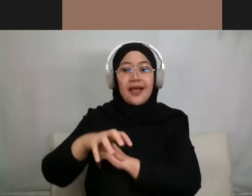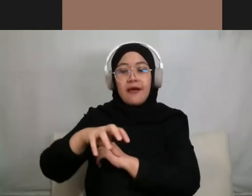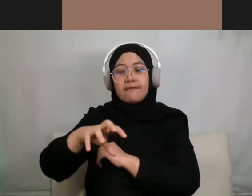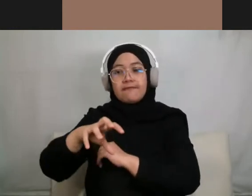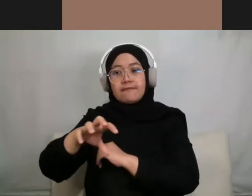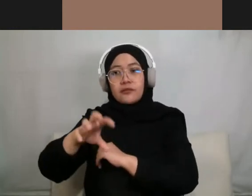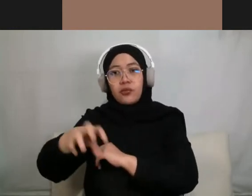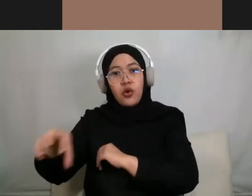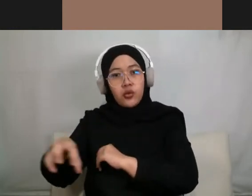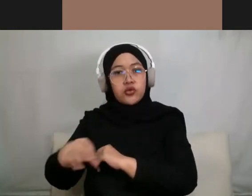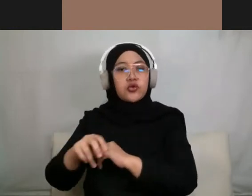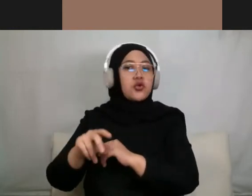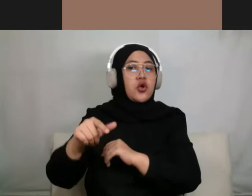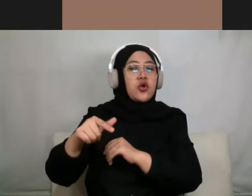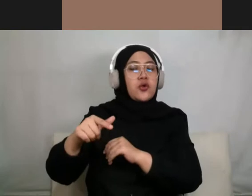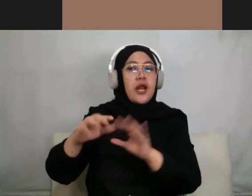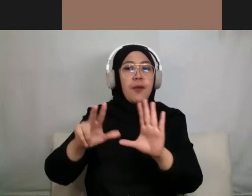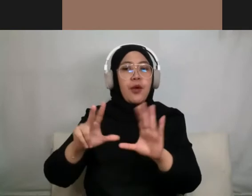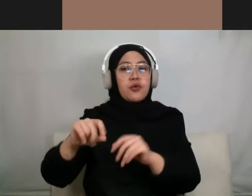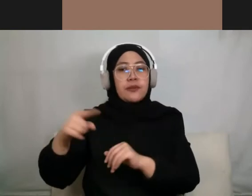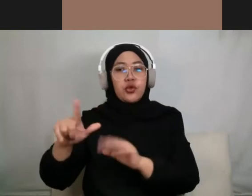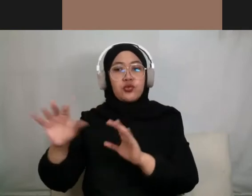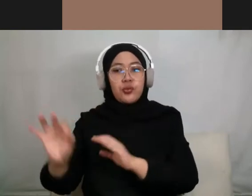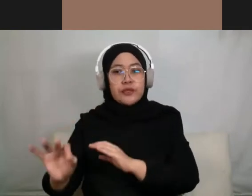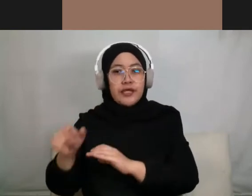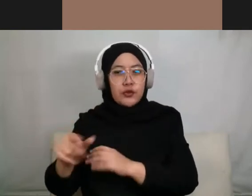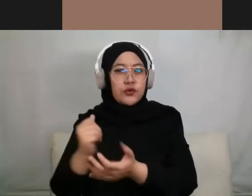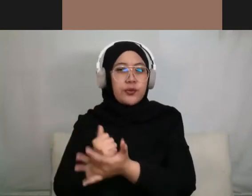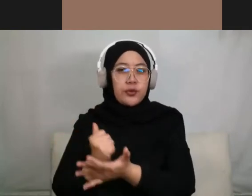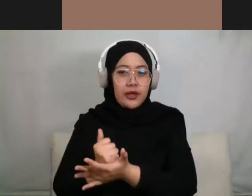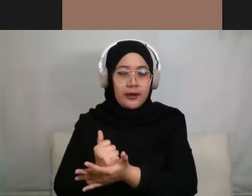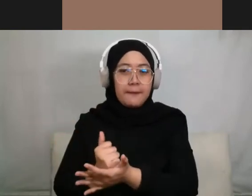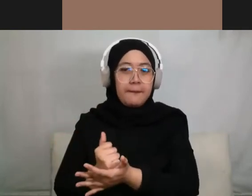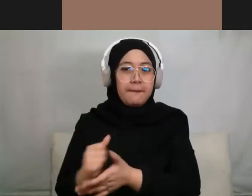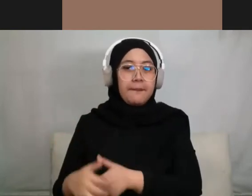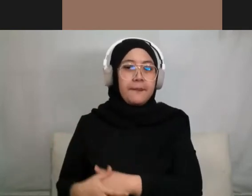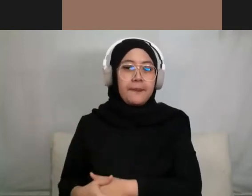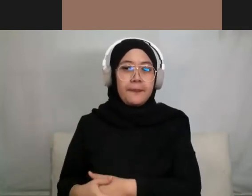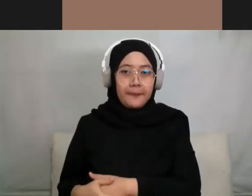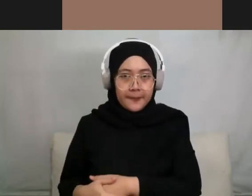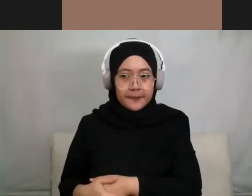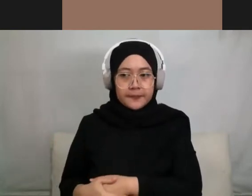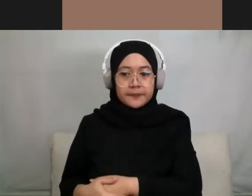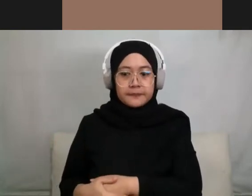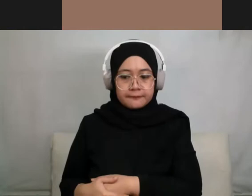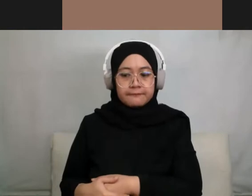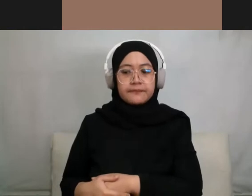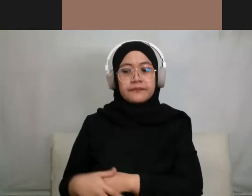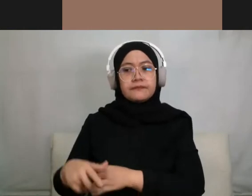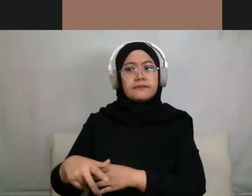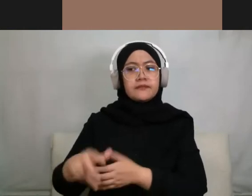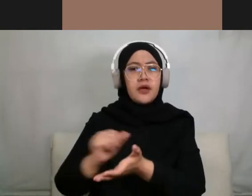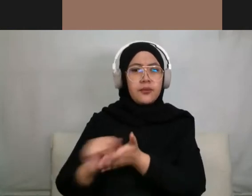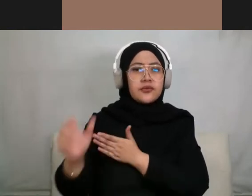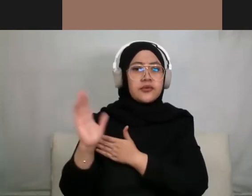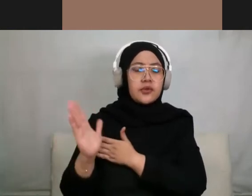parts have been removed from ICE engine, ICE vehicle. as the engine is not there, the transmission part is not